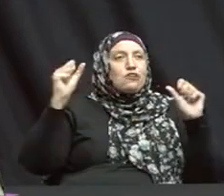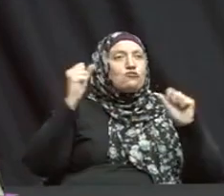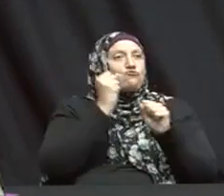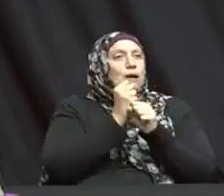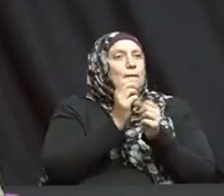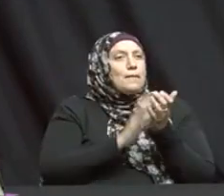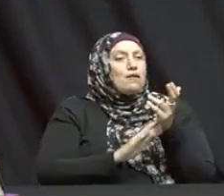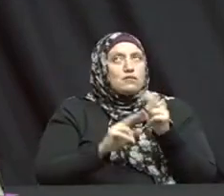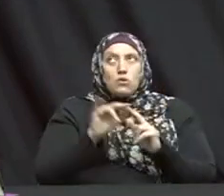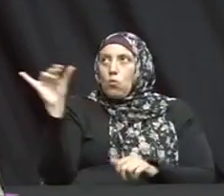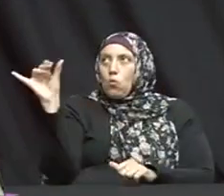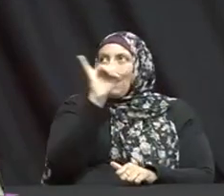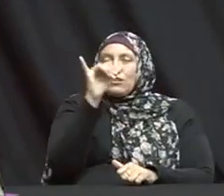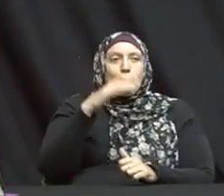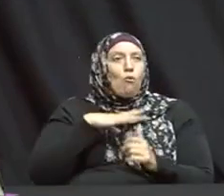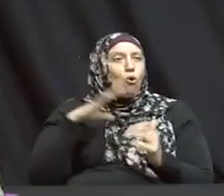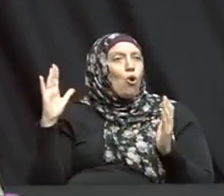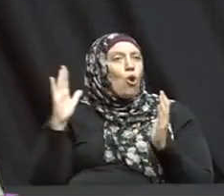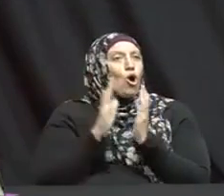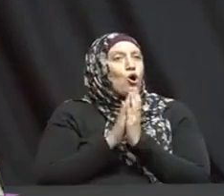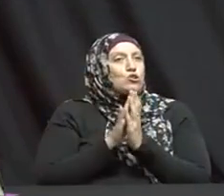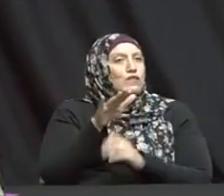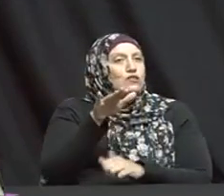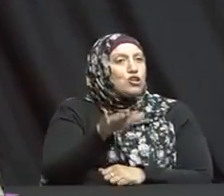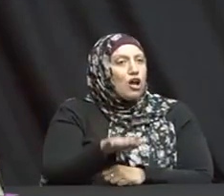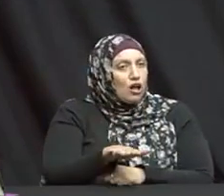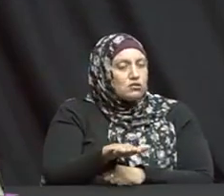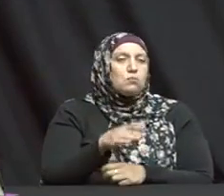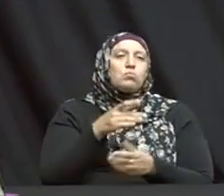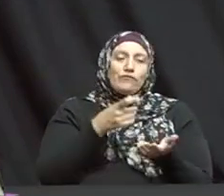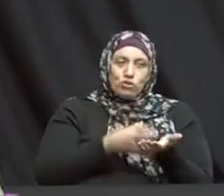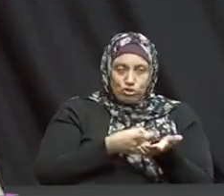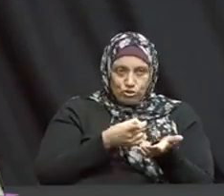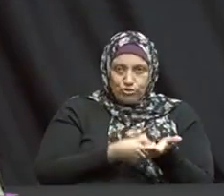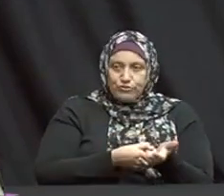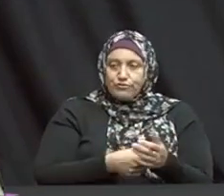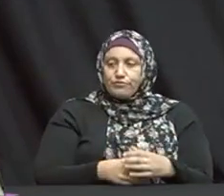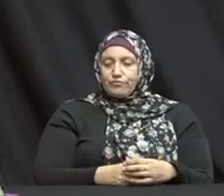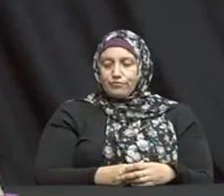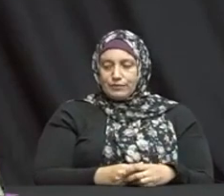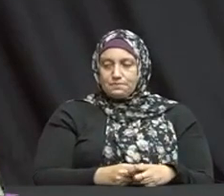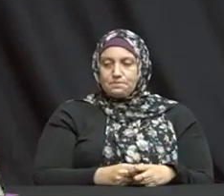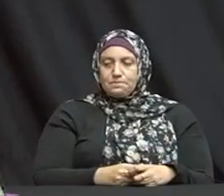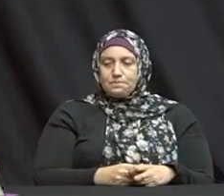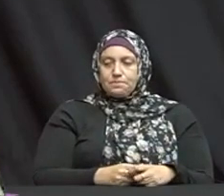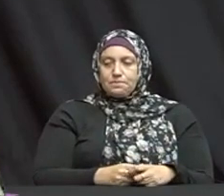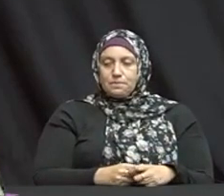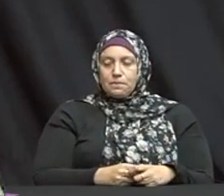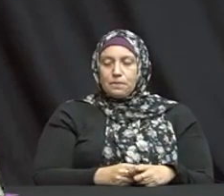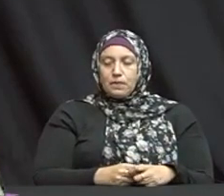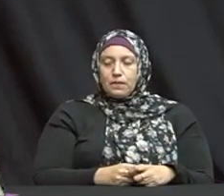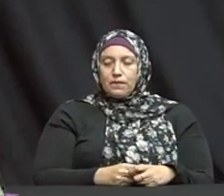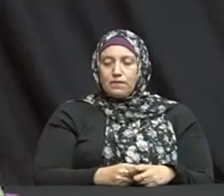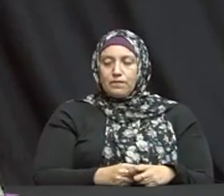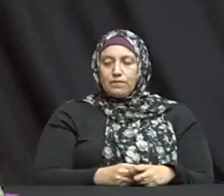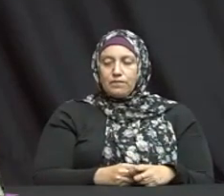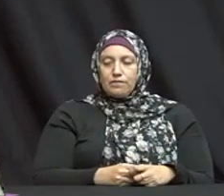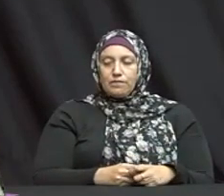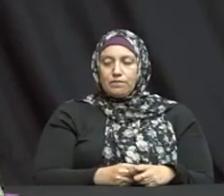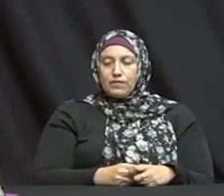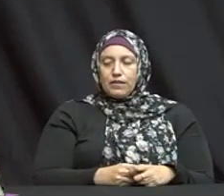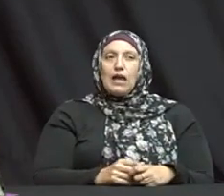child. These are the preferences. And in terms of someone that Islamically is fit to be able